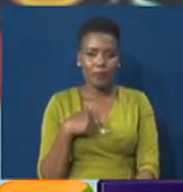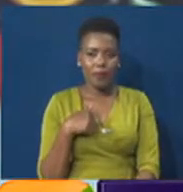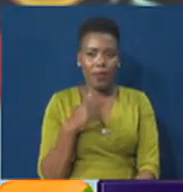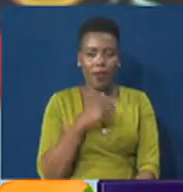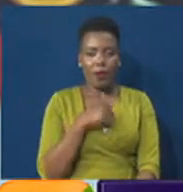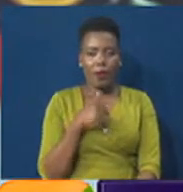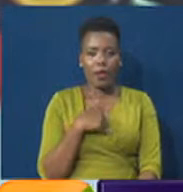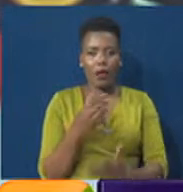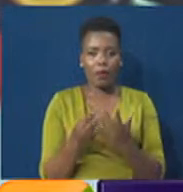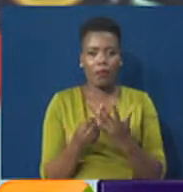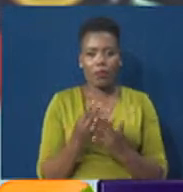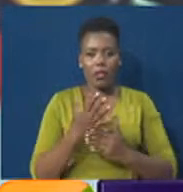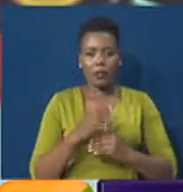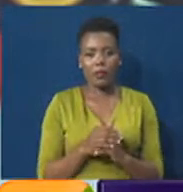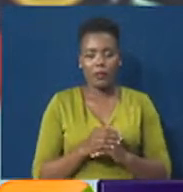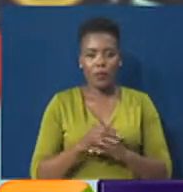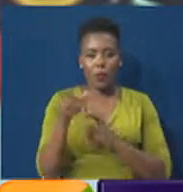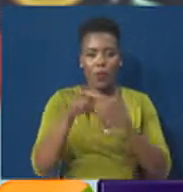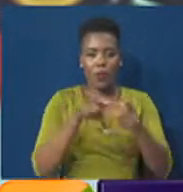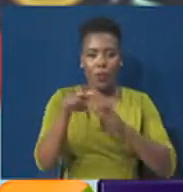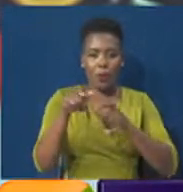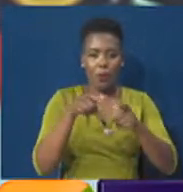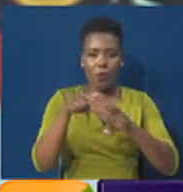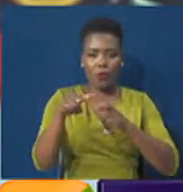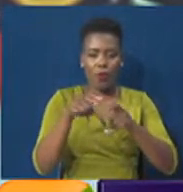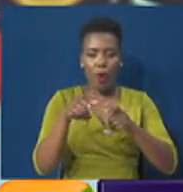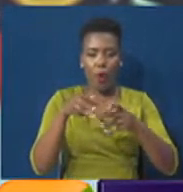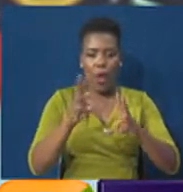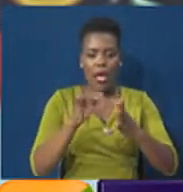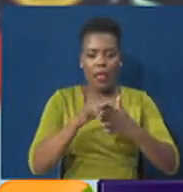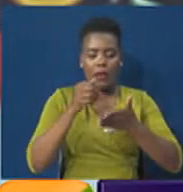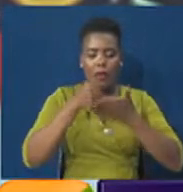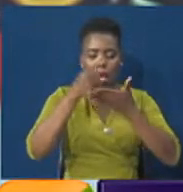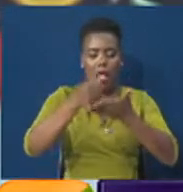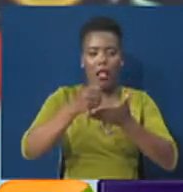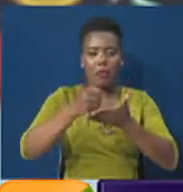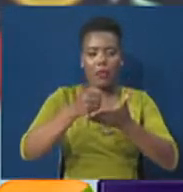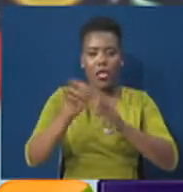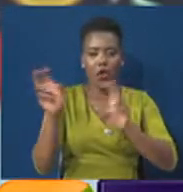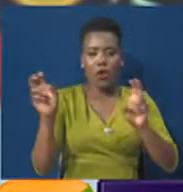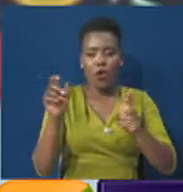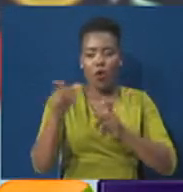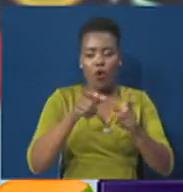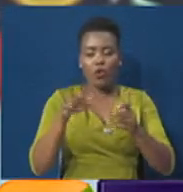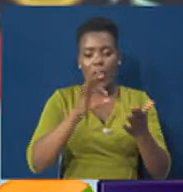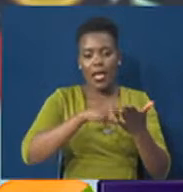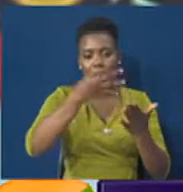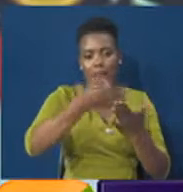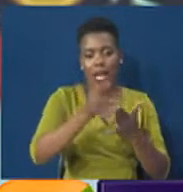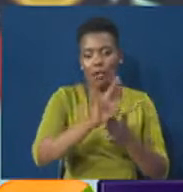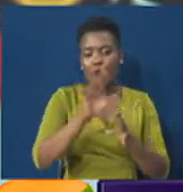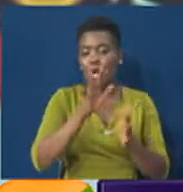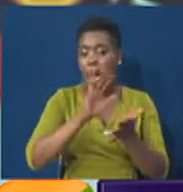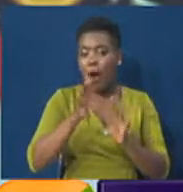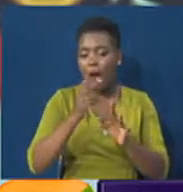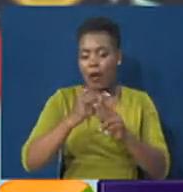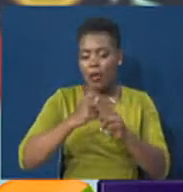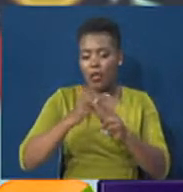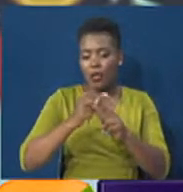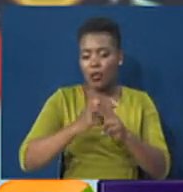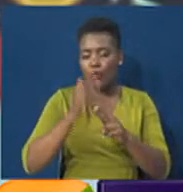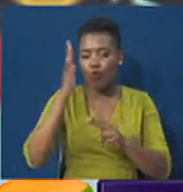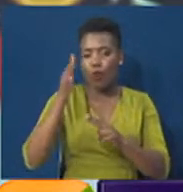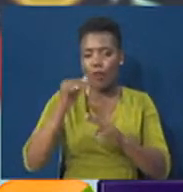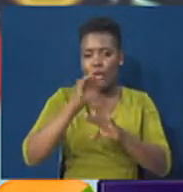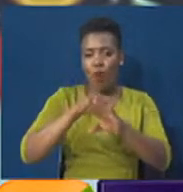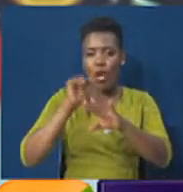we are coming up with regulations that will help in administering this fund. Okay. And soon we'll be